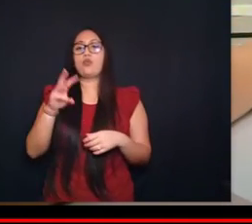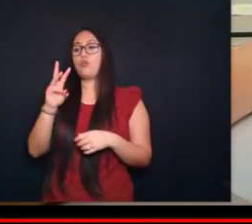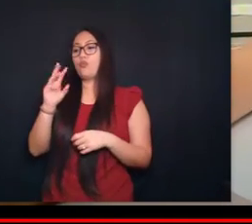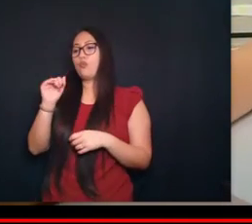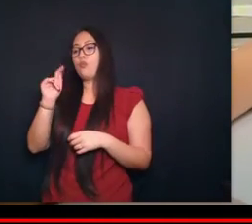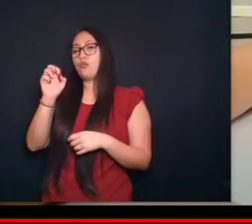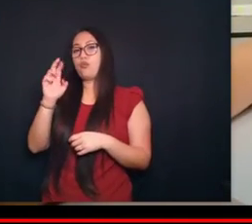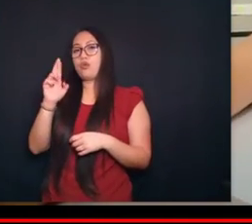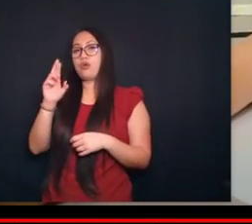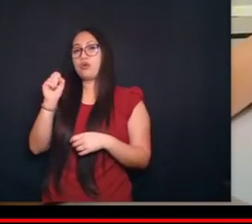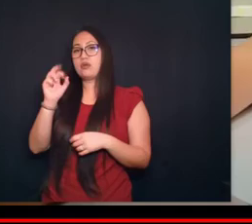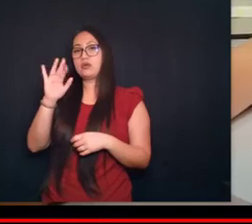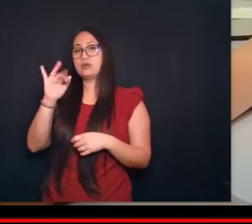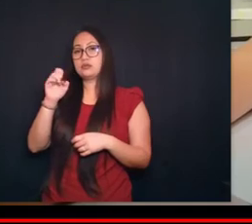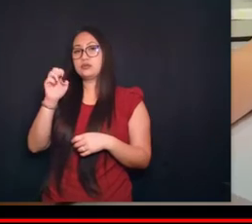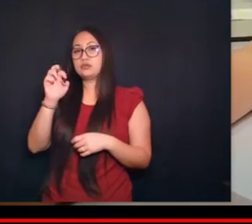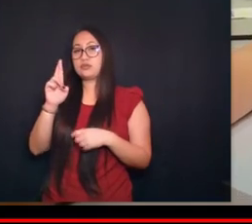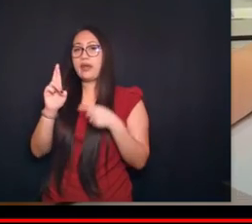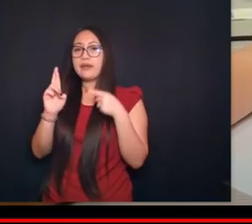fit into?